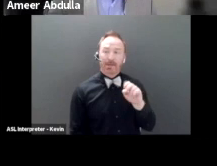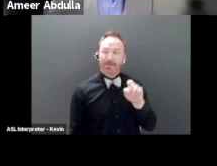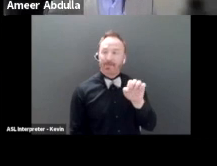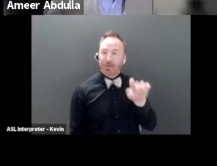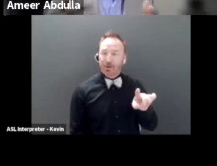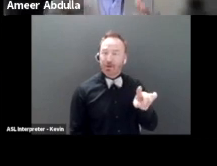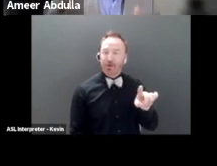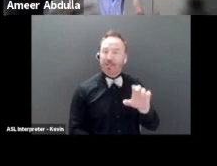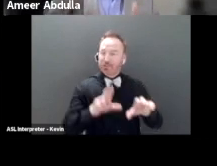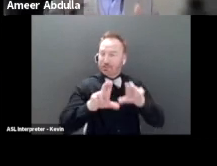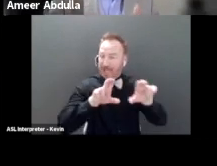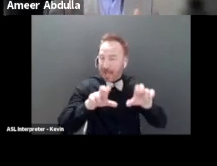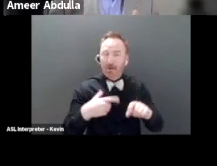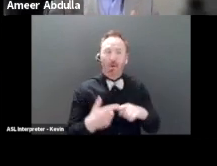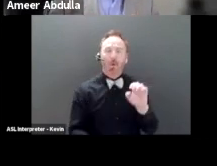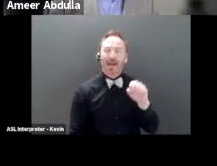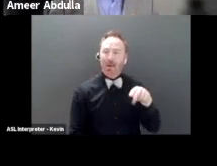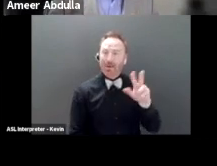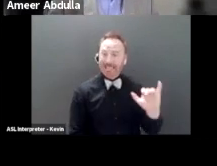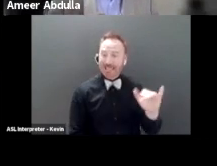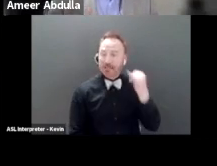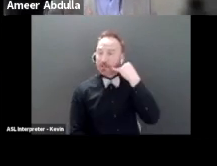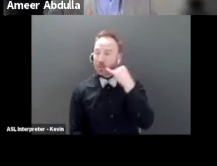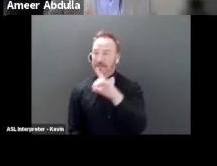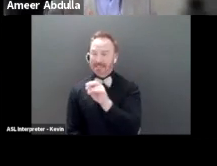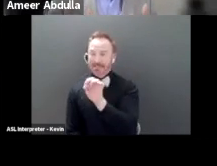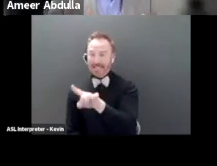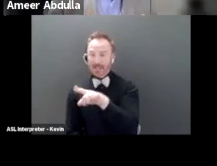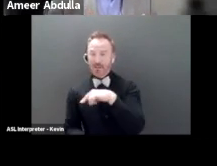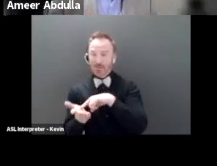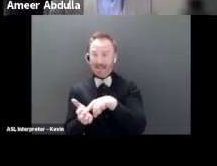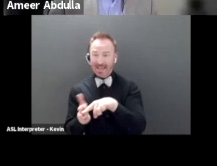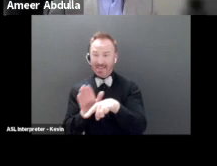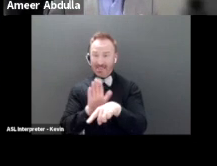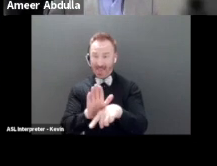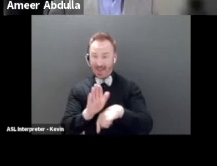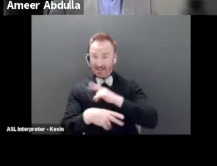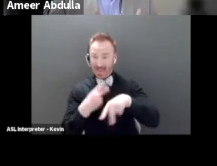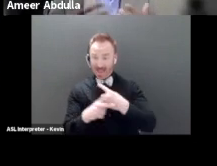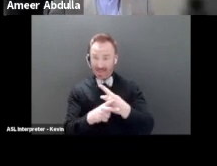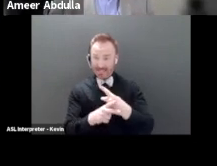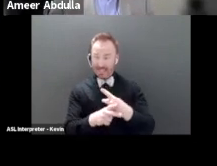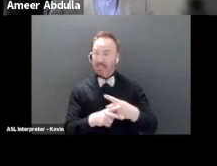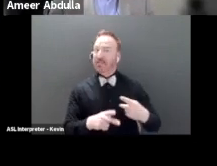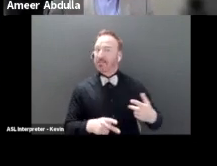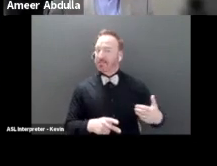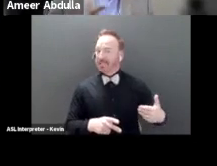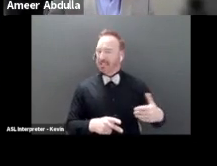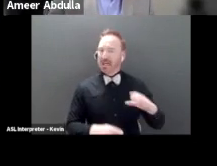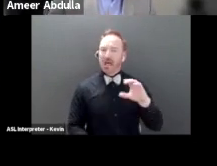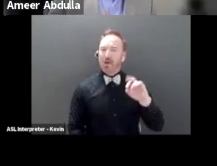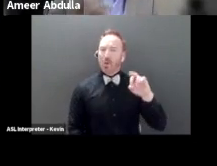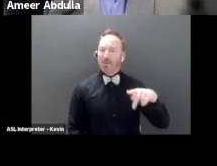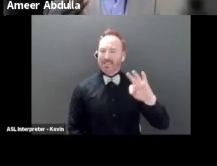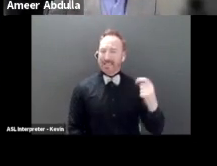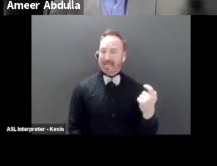pay a dividend on this kind of share, then there is likely a corporate tax of 40%